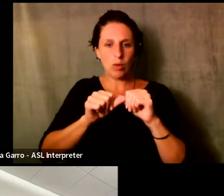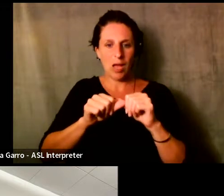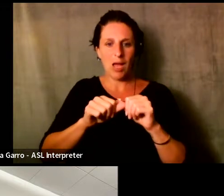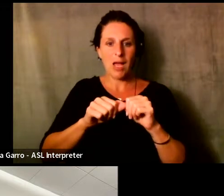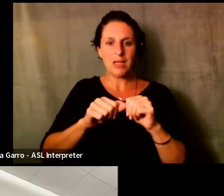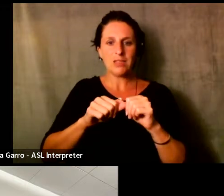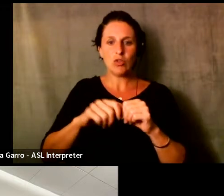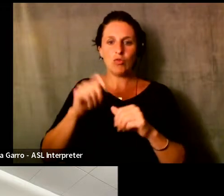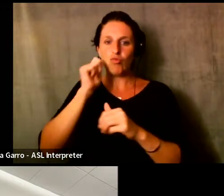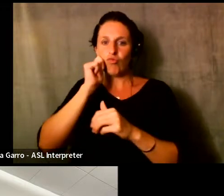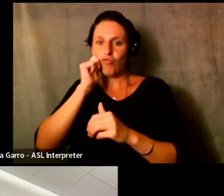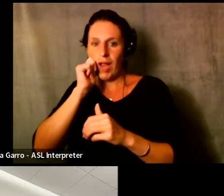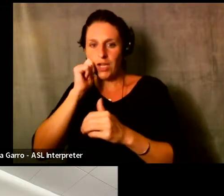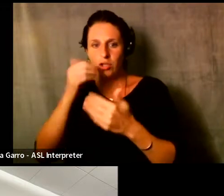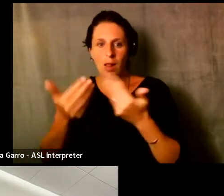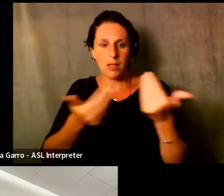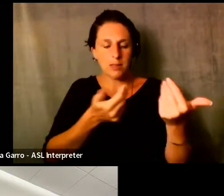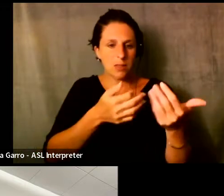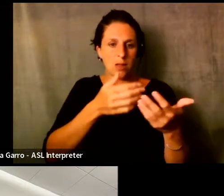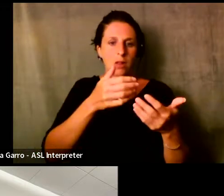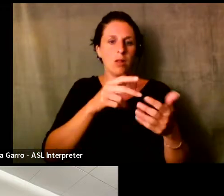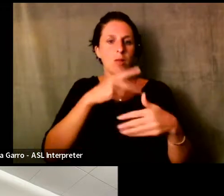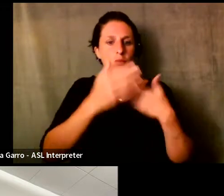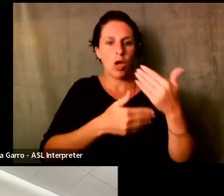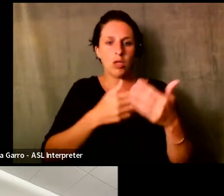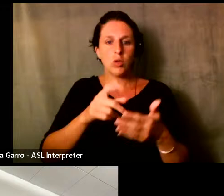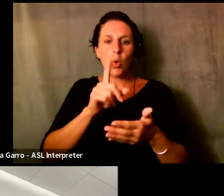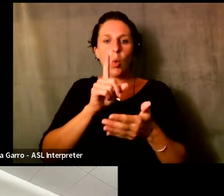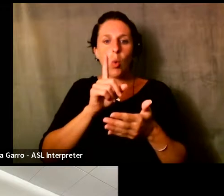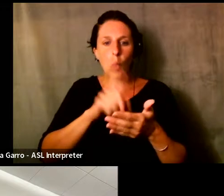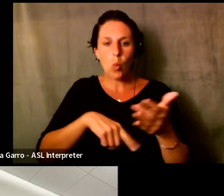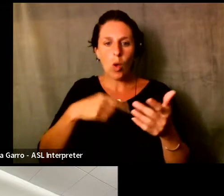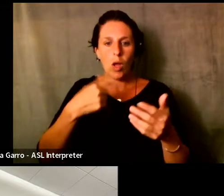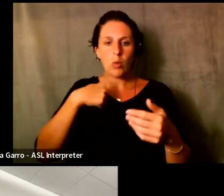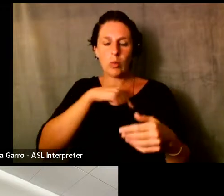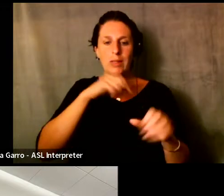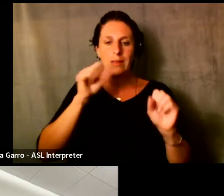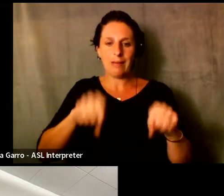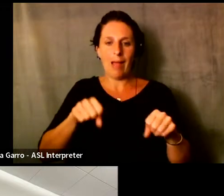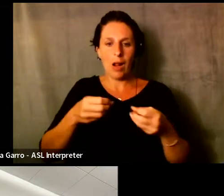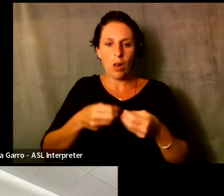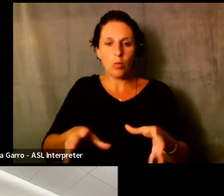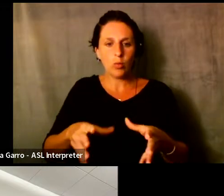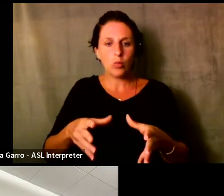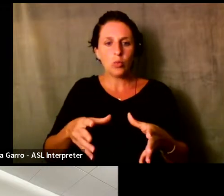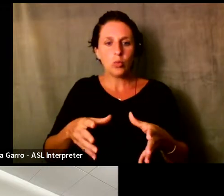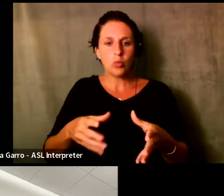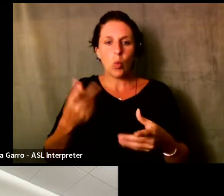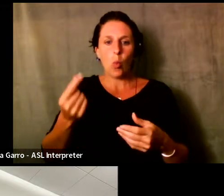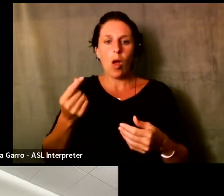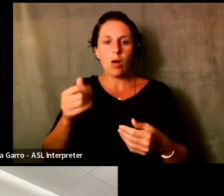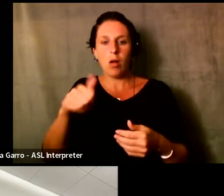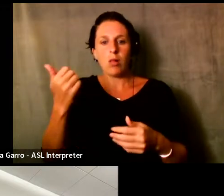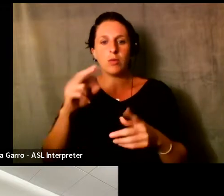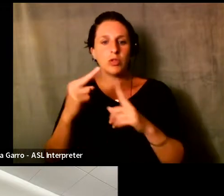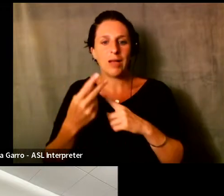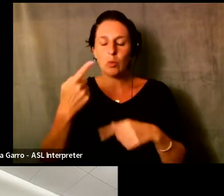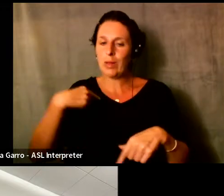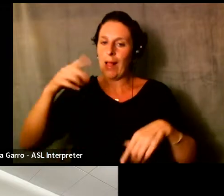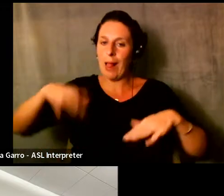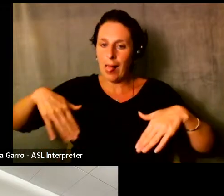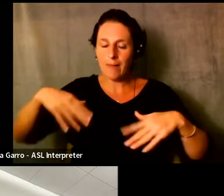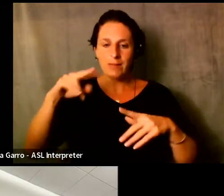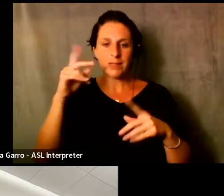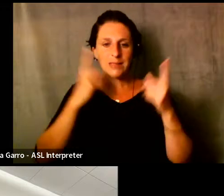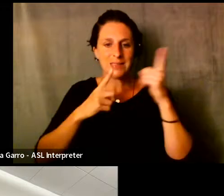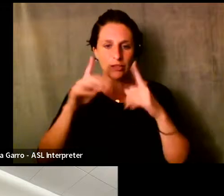stand to lose? And are there perspectives that we haven't considered yet? So those are some things for